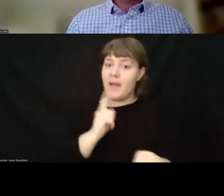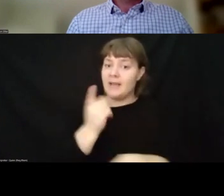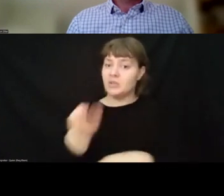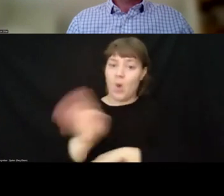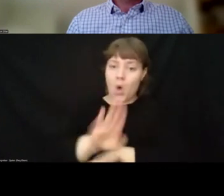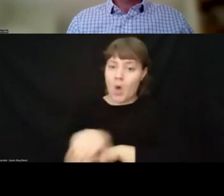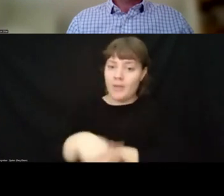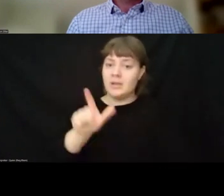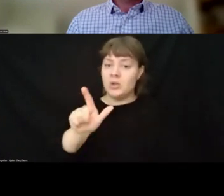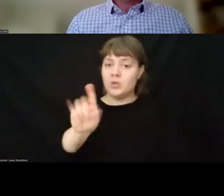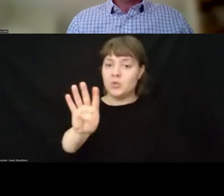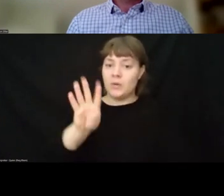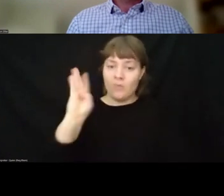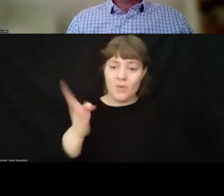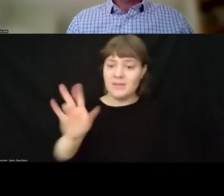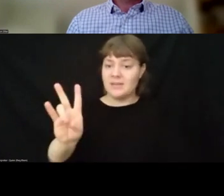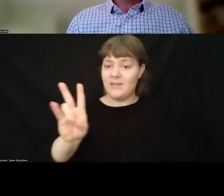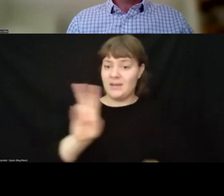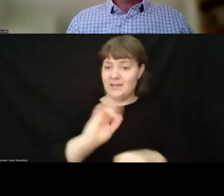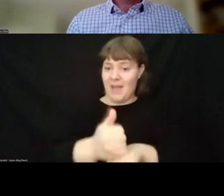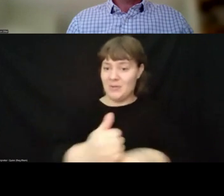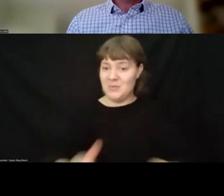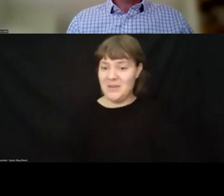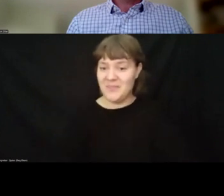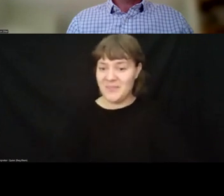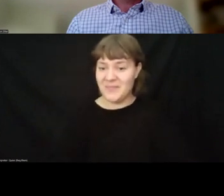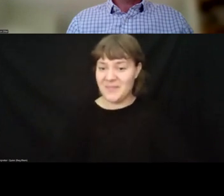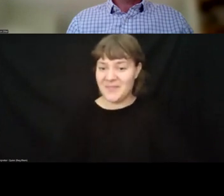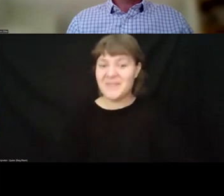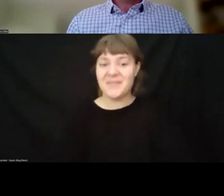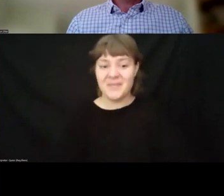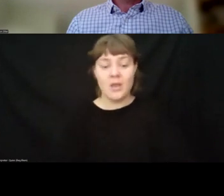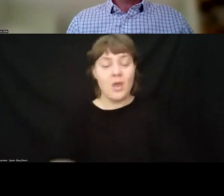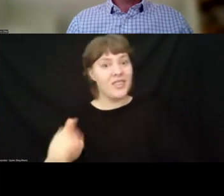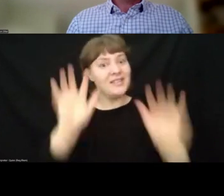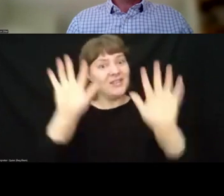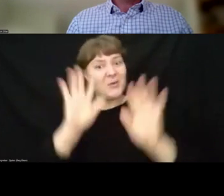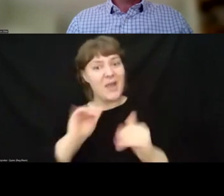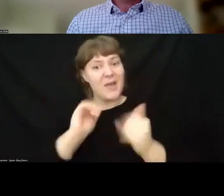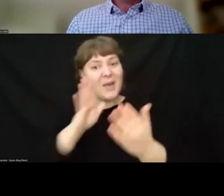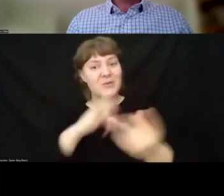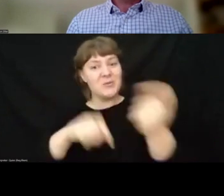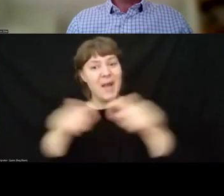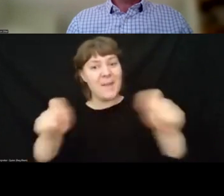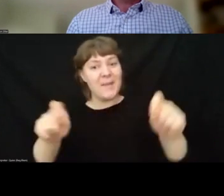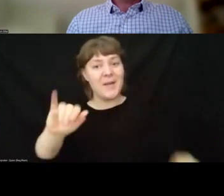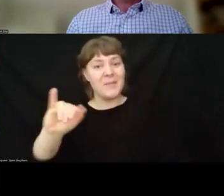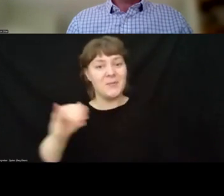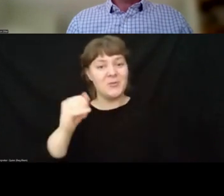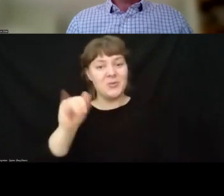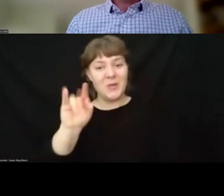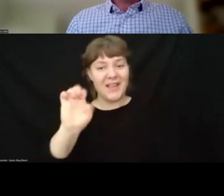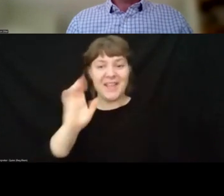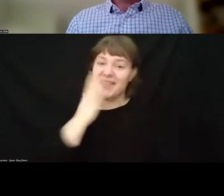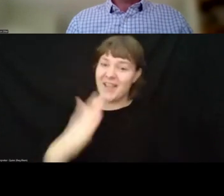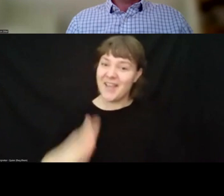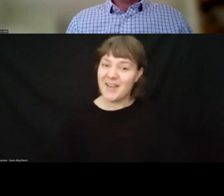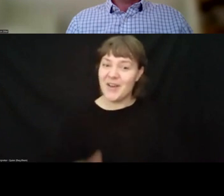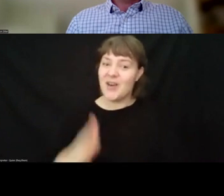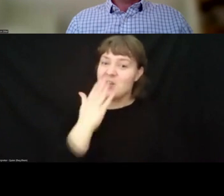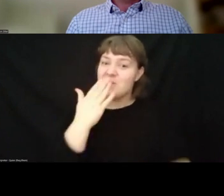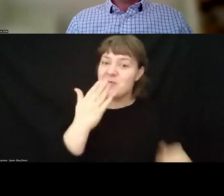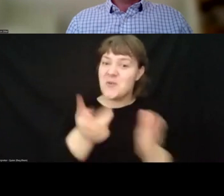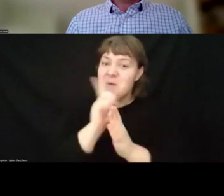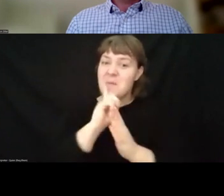establishment. So thank you. That is a great way to wrap us up, Julie. I'm very glad that you had a moment to add